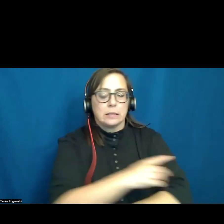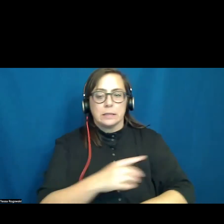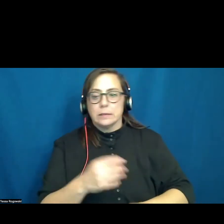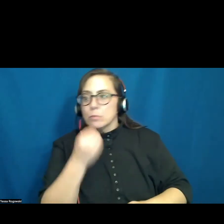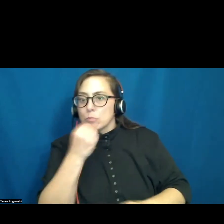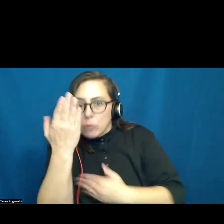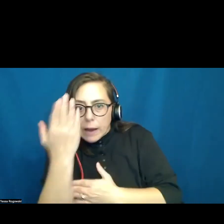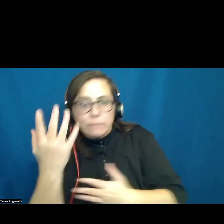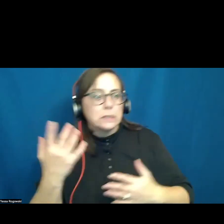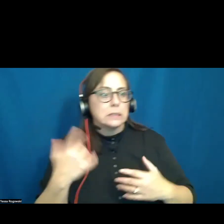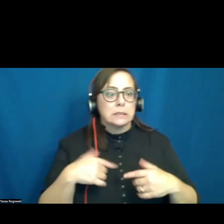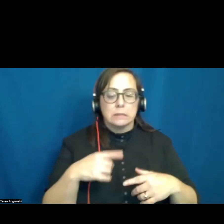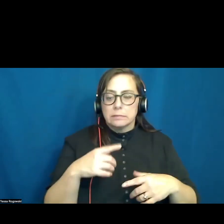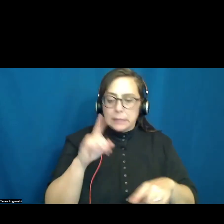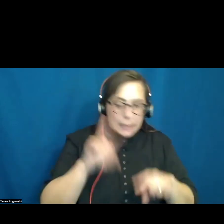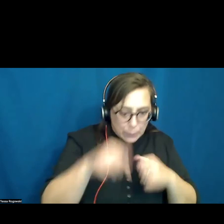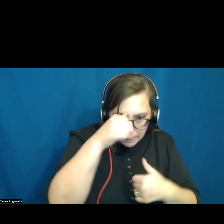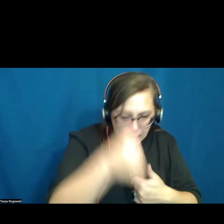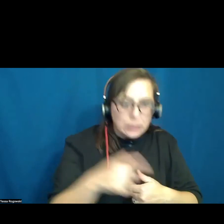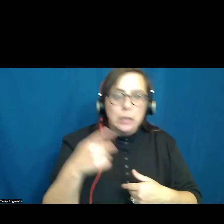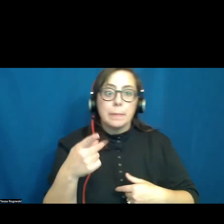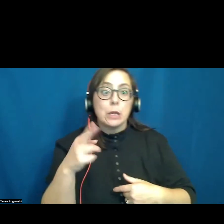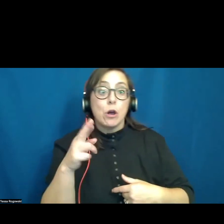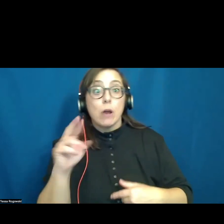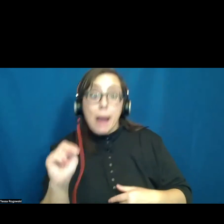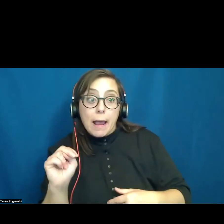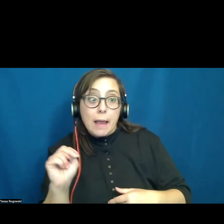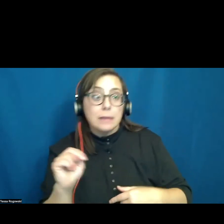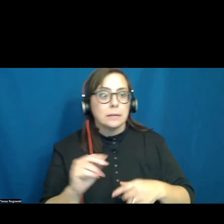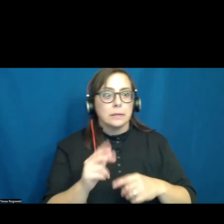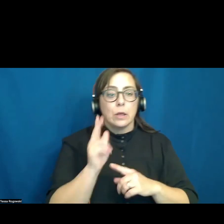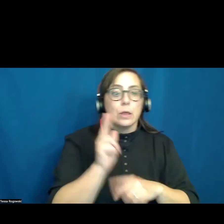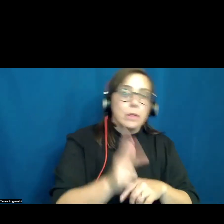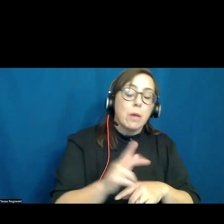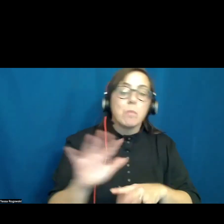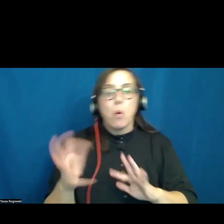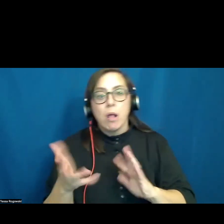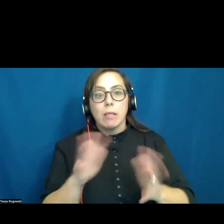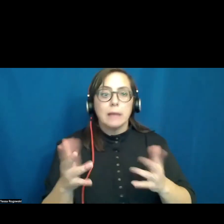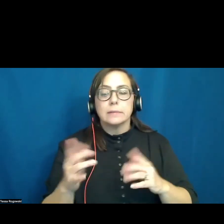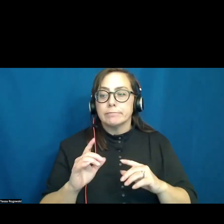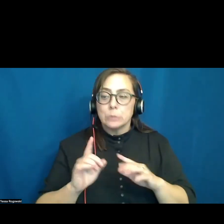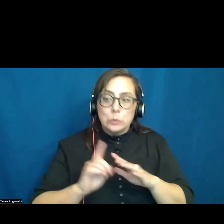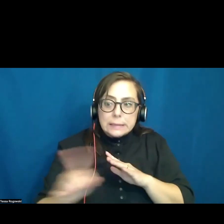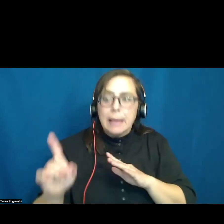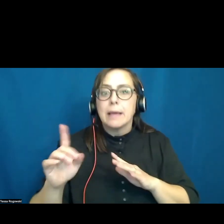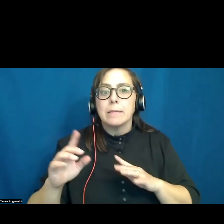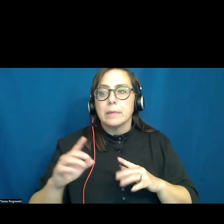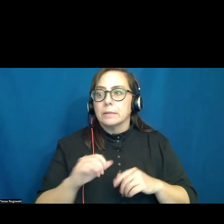soon forgotten, PRN, more or less. 3. More or less, we escaped at last by way of